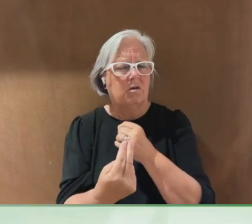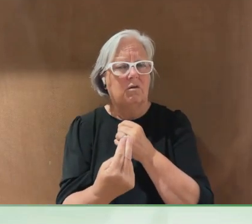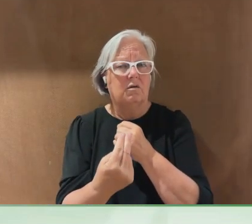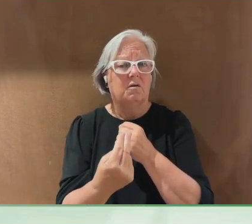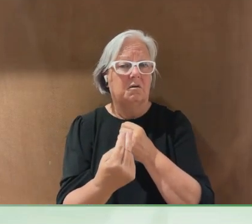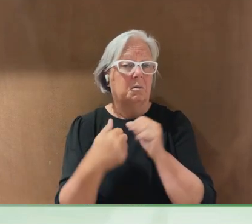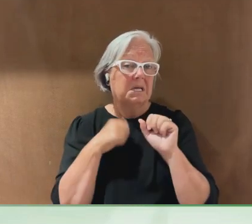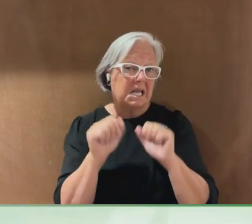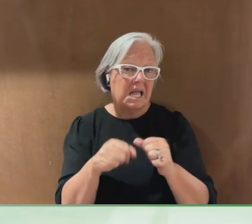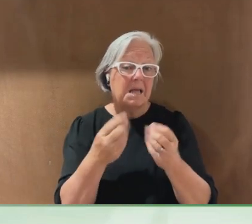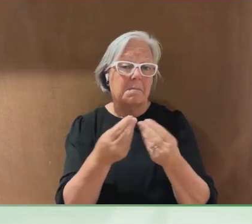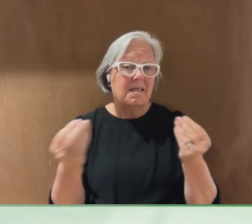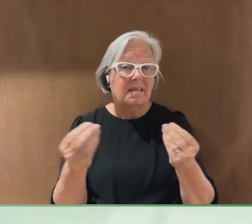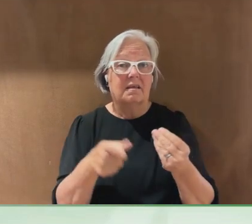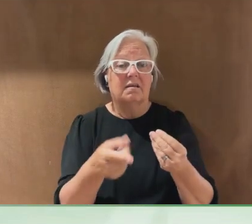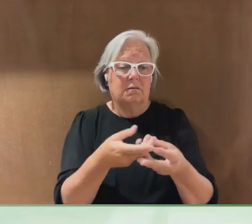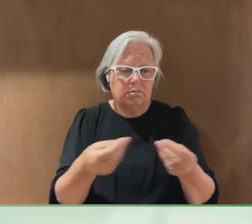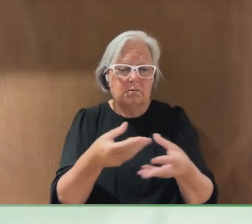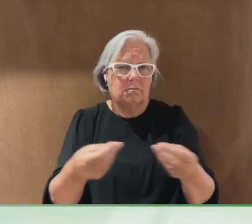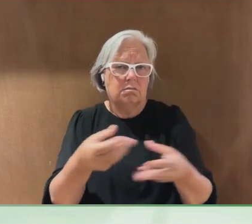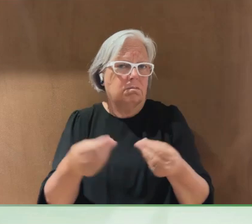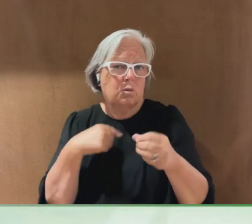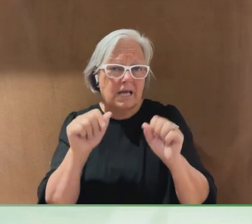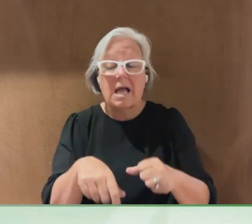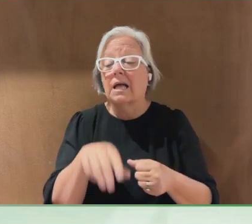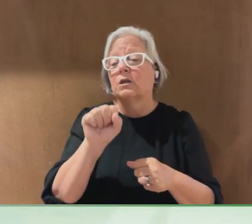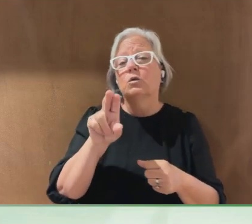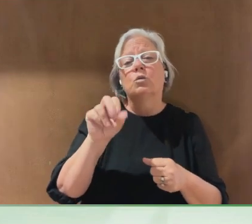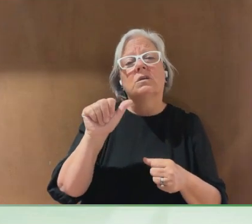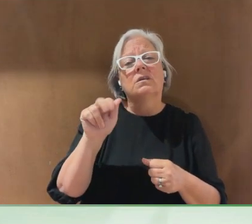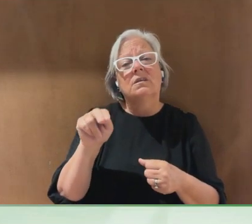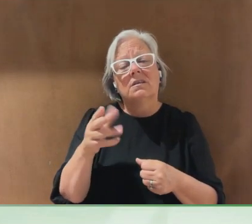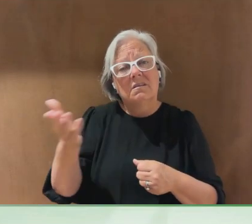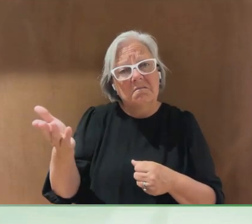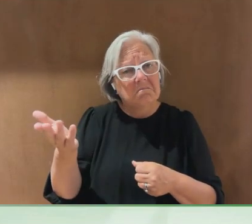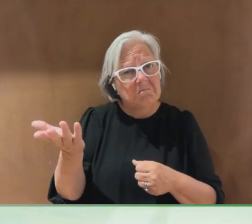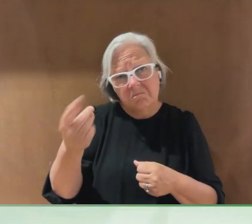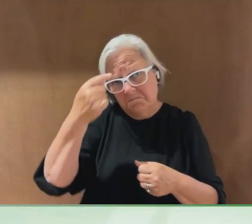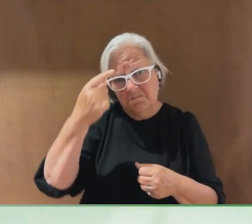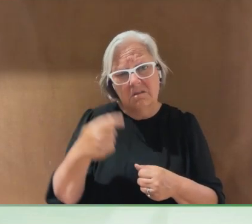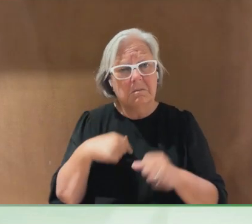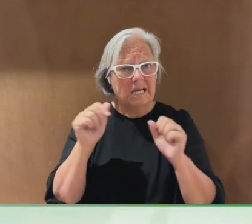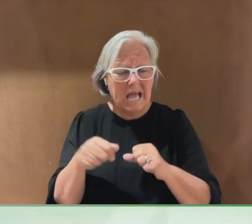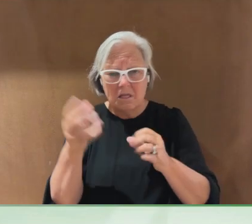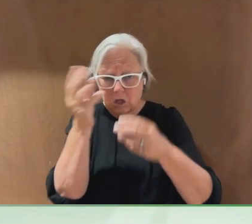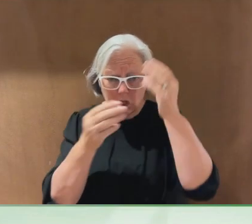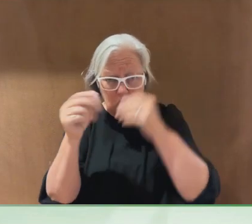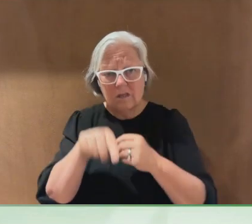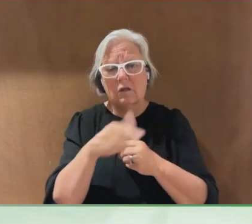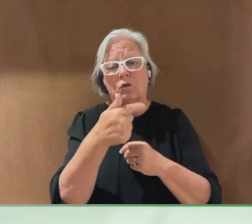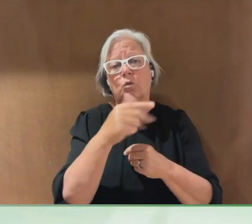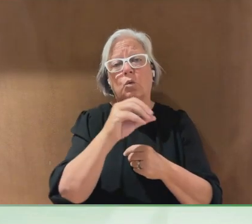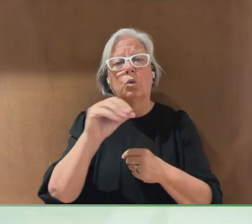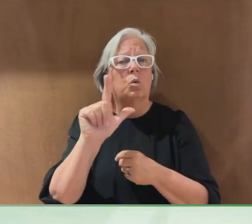named by Susan here. Susan, can we learn anything from this? Well, yes, we can learn that the tools can be brilliant. And we